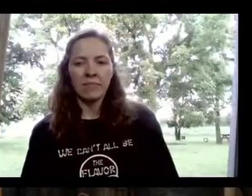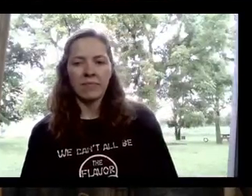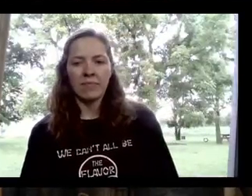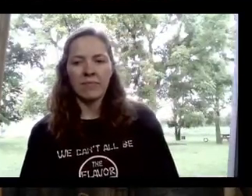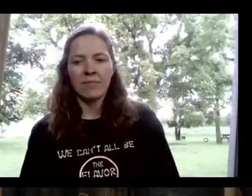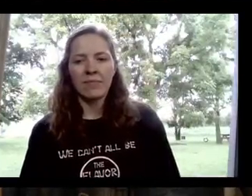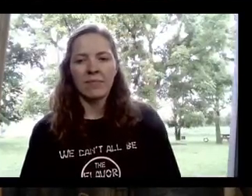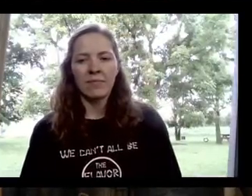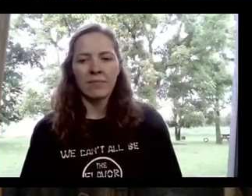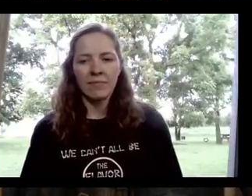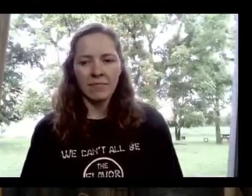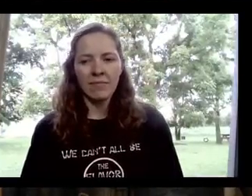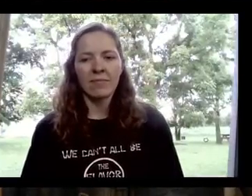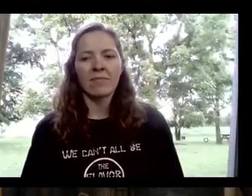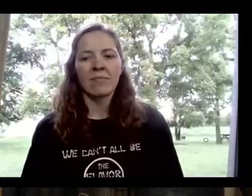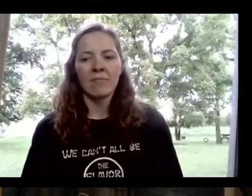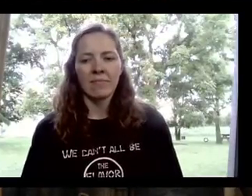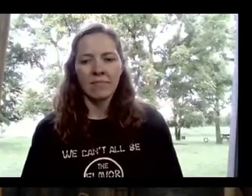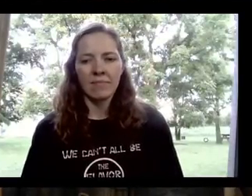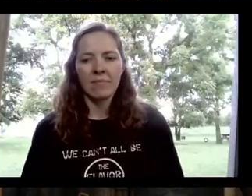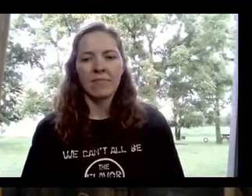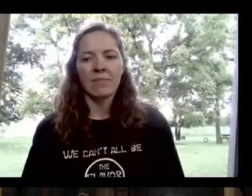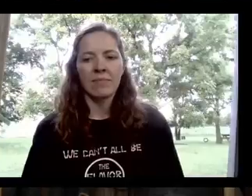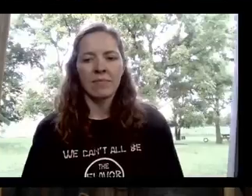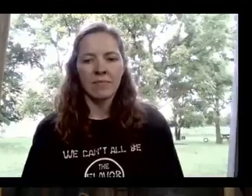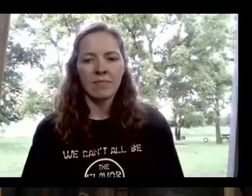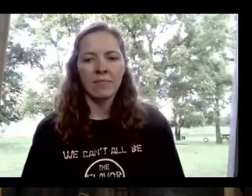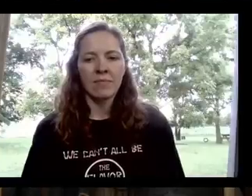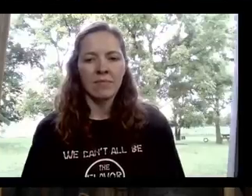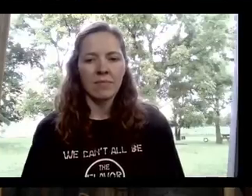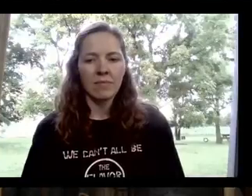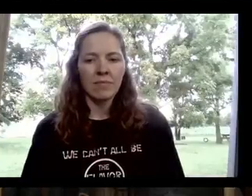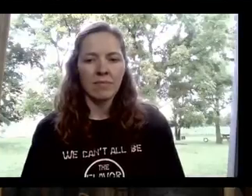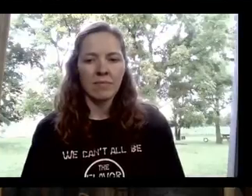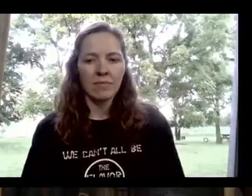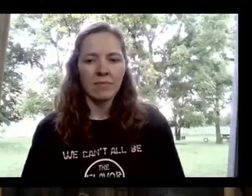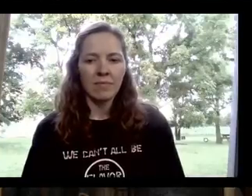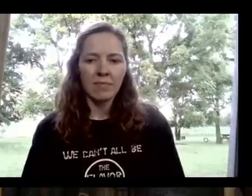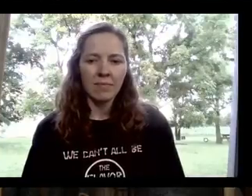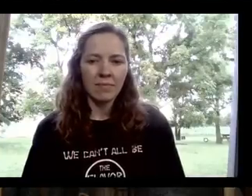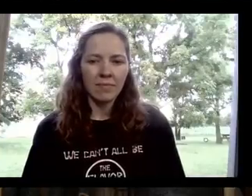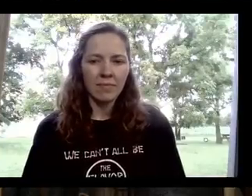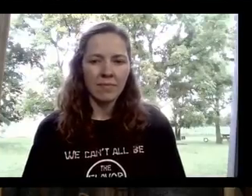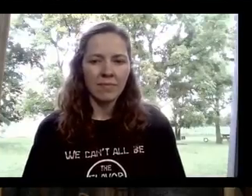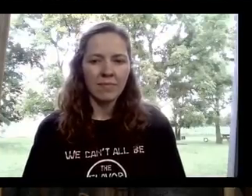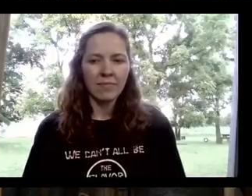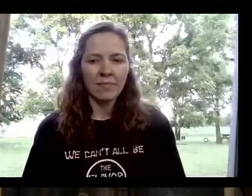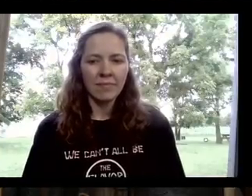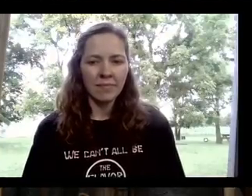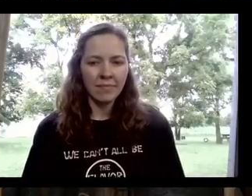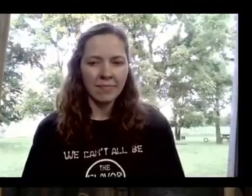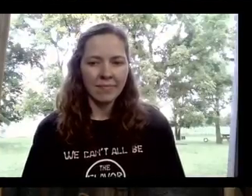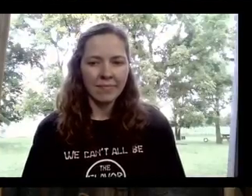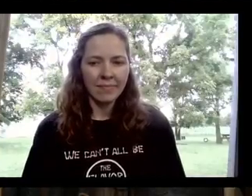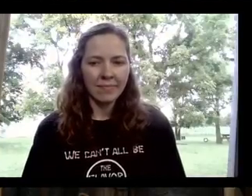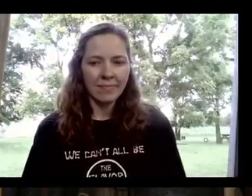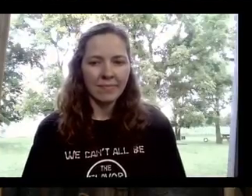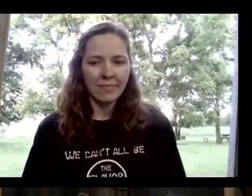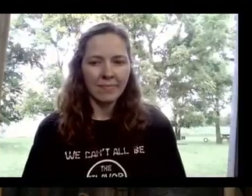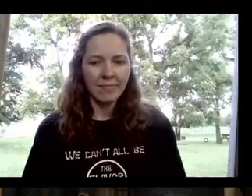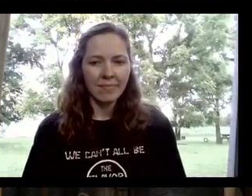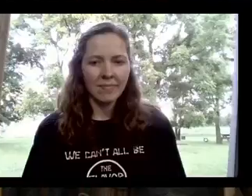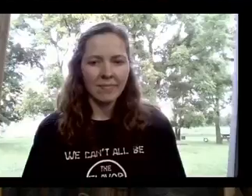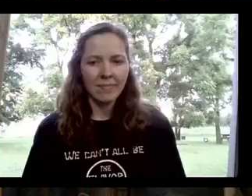Thanks for the hookup on that one. One other great place to find wrought iron, and chances are you guys are using